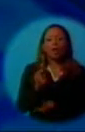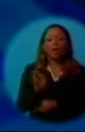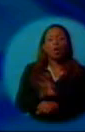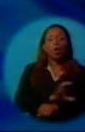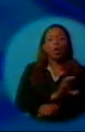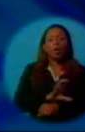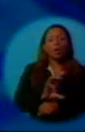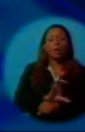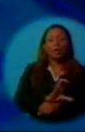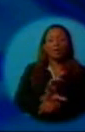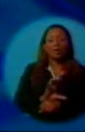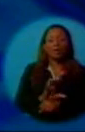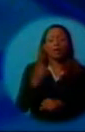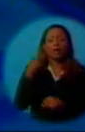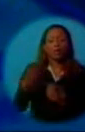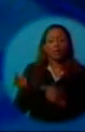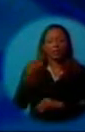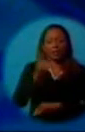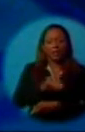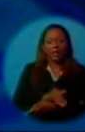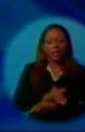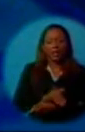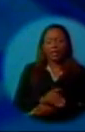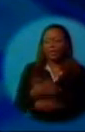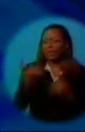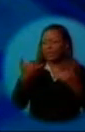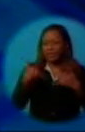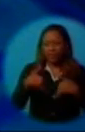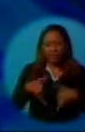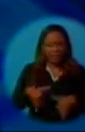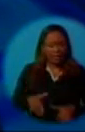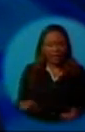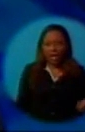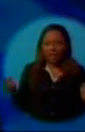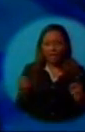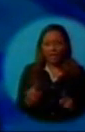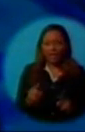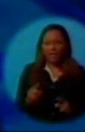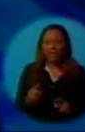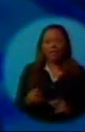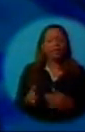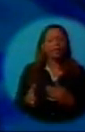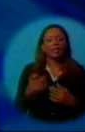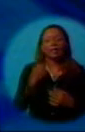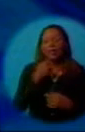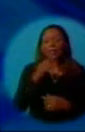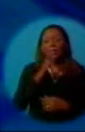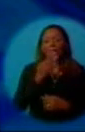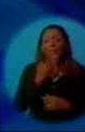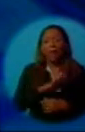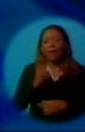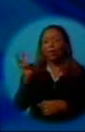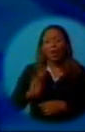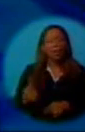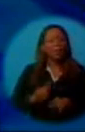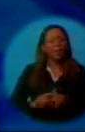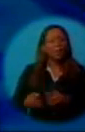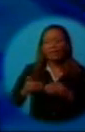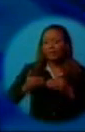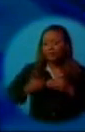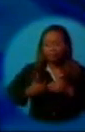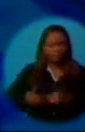for tonight at the Queen's Park Steel Shed is still on, despite reports of inclement weather. This official announcement from